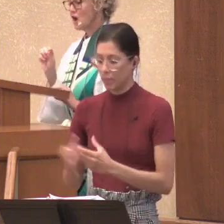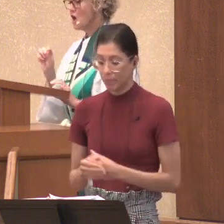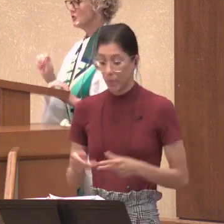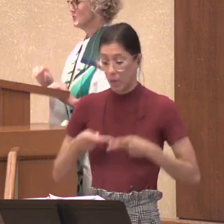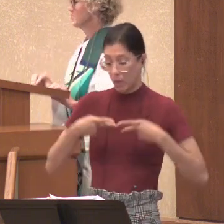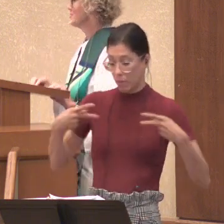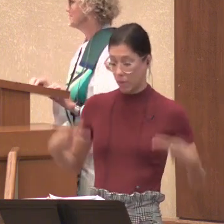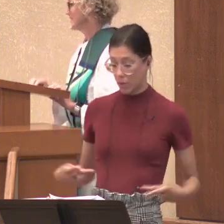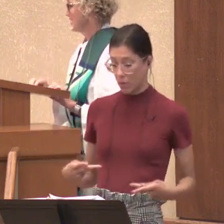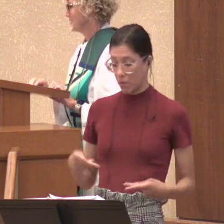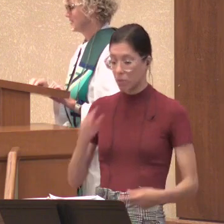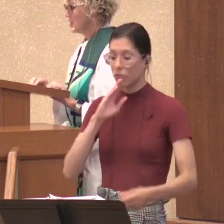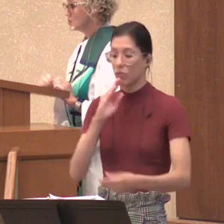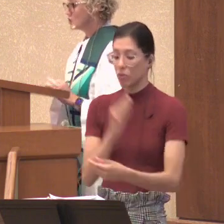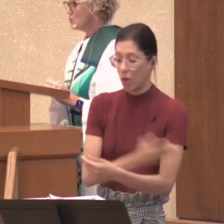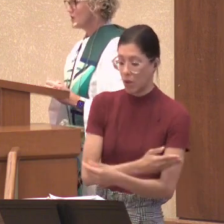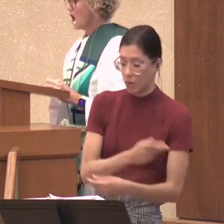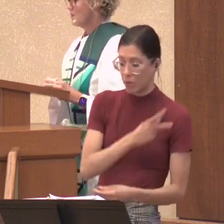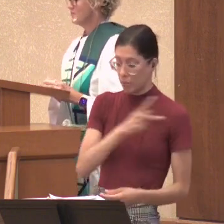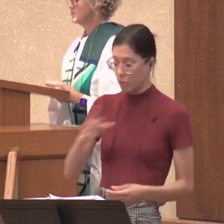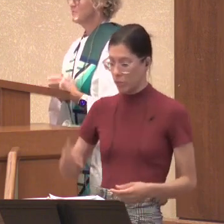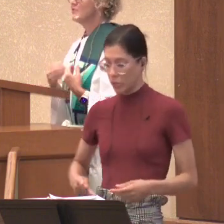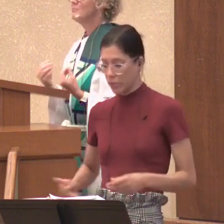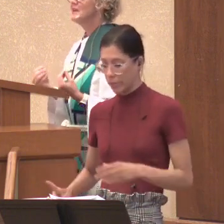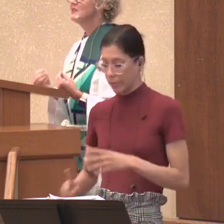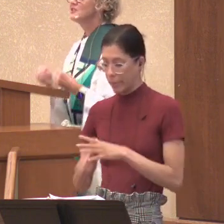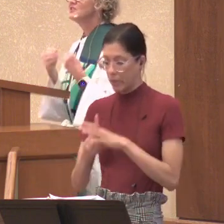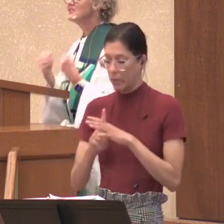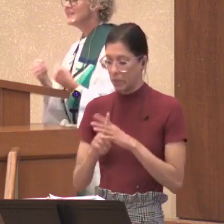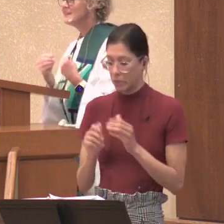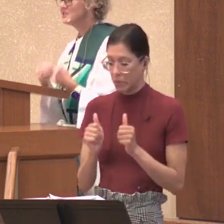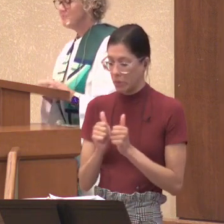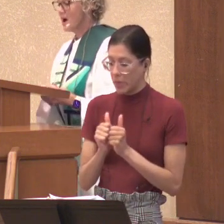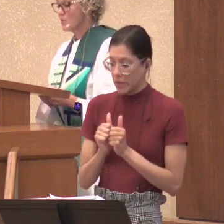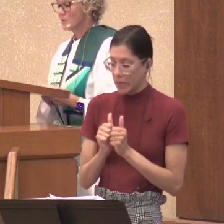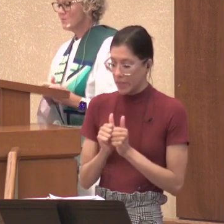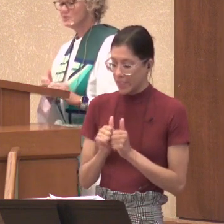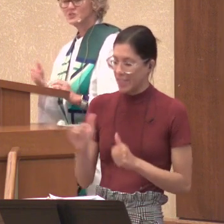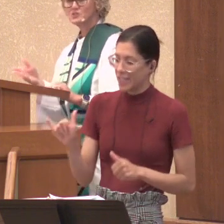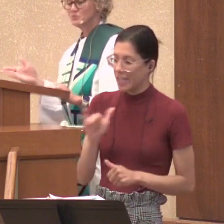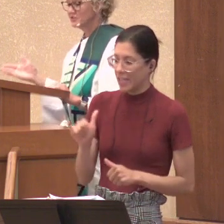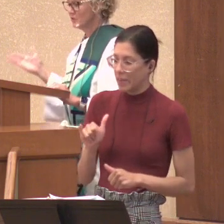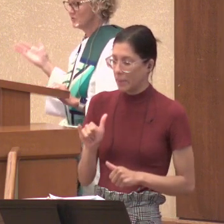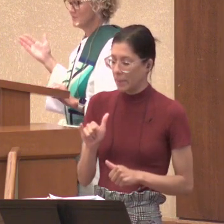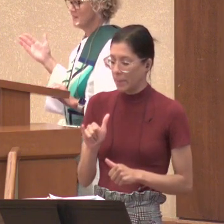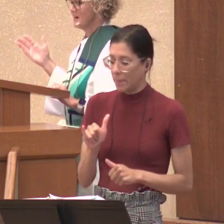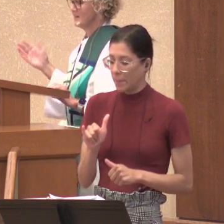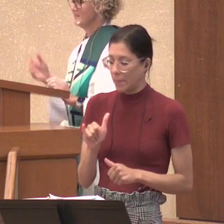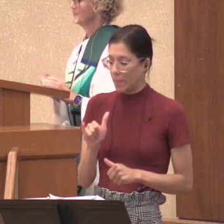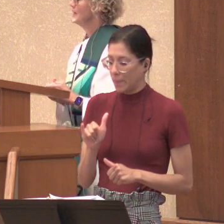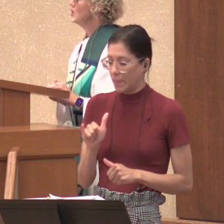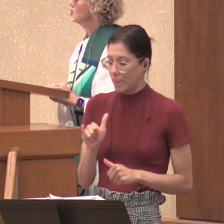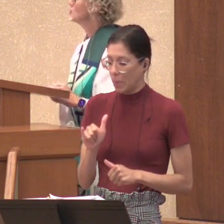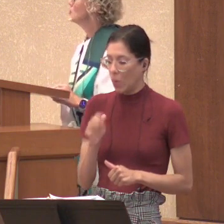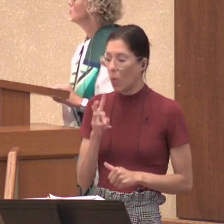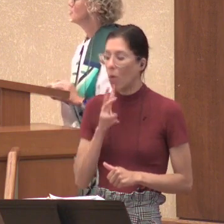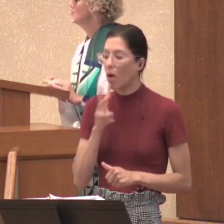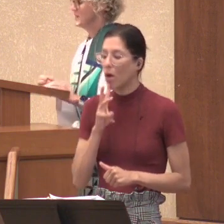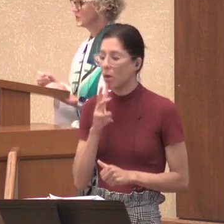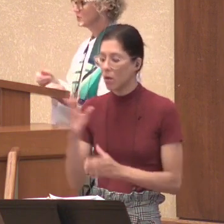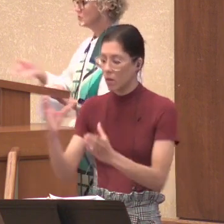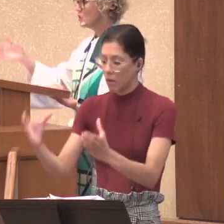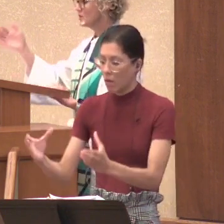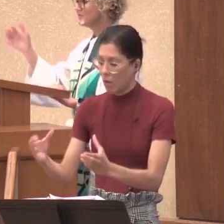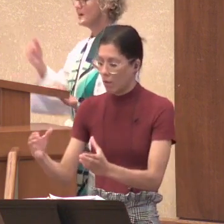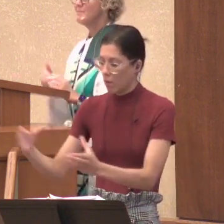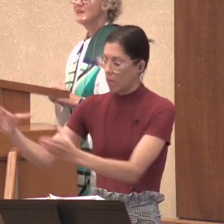Pharaoh's daughter, the princess, showed up with some of her maids to the exact spot where Moses was floating by. She told one of the